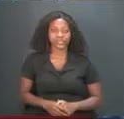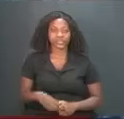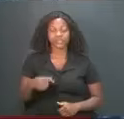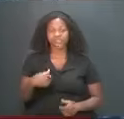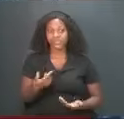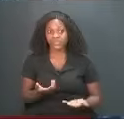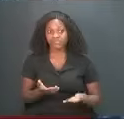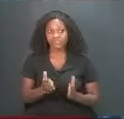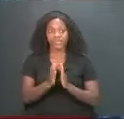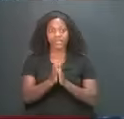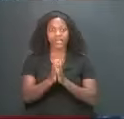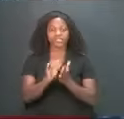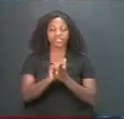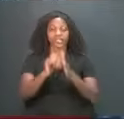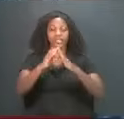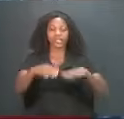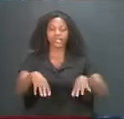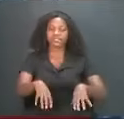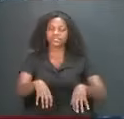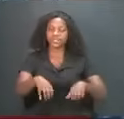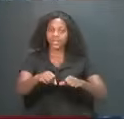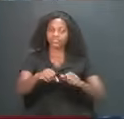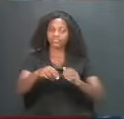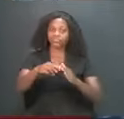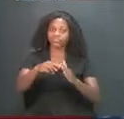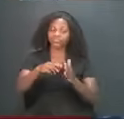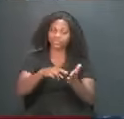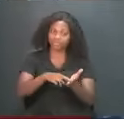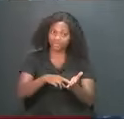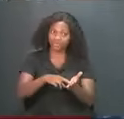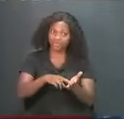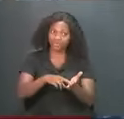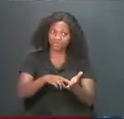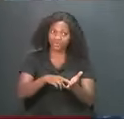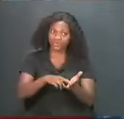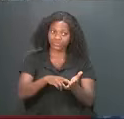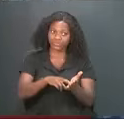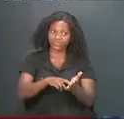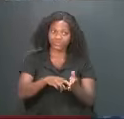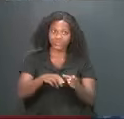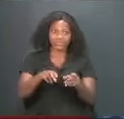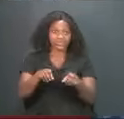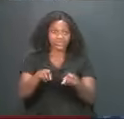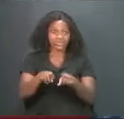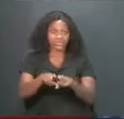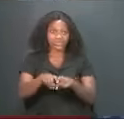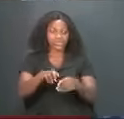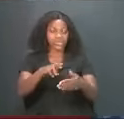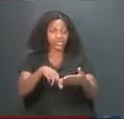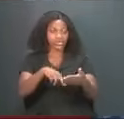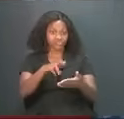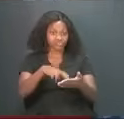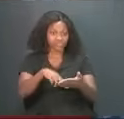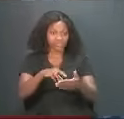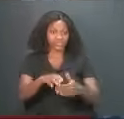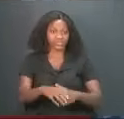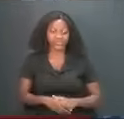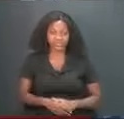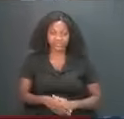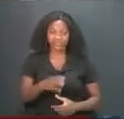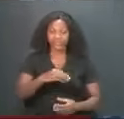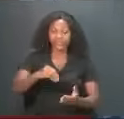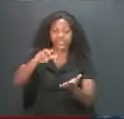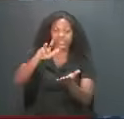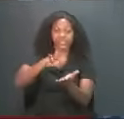that the House adopts the report as if it was read in its entirety, and then approve